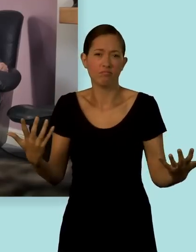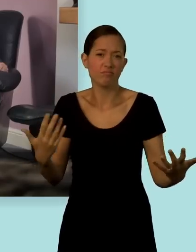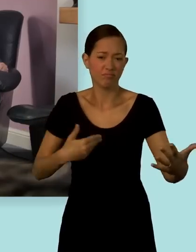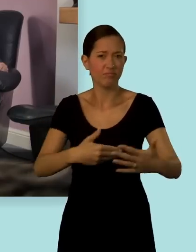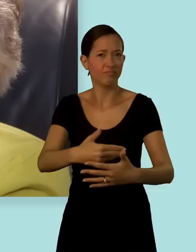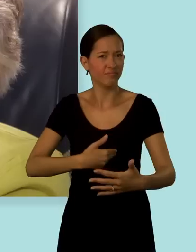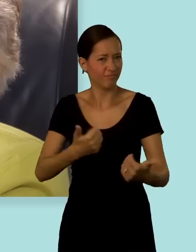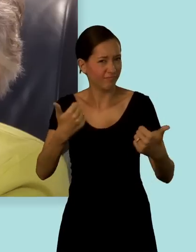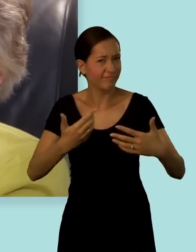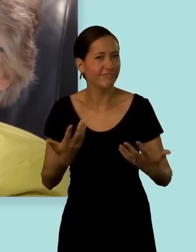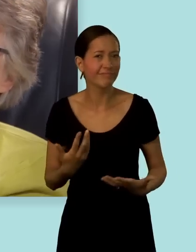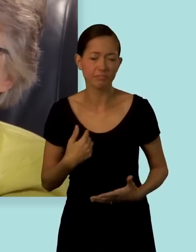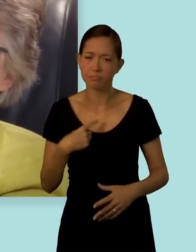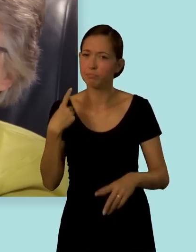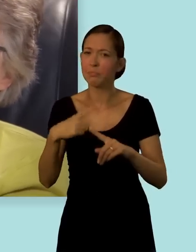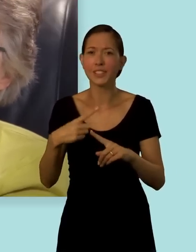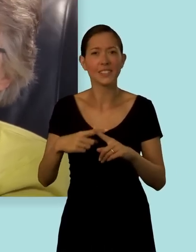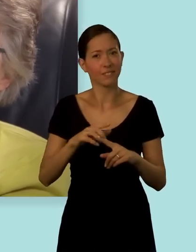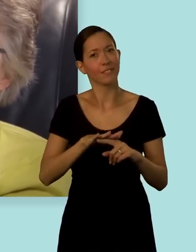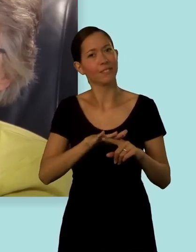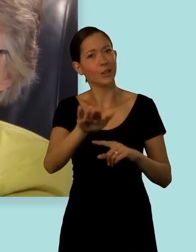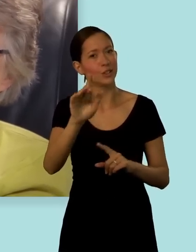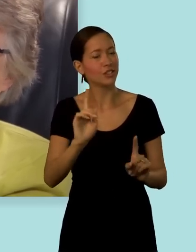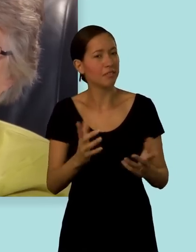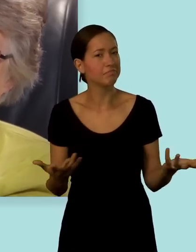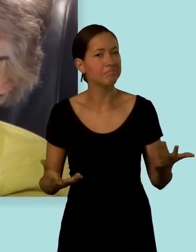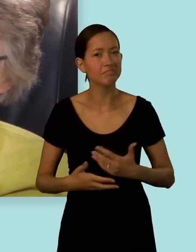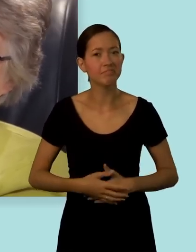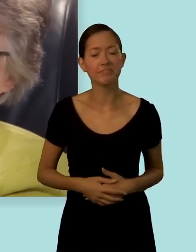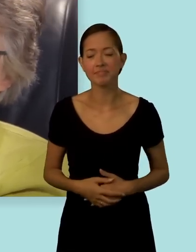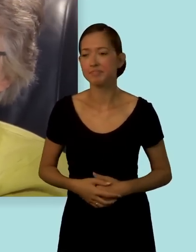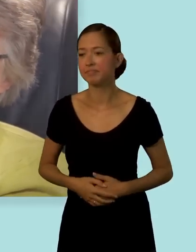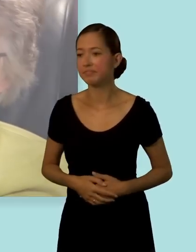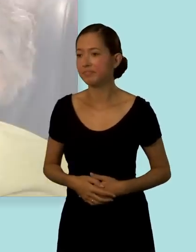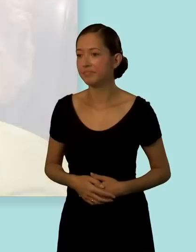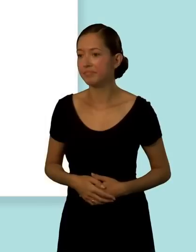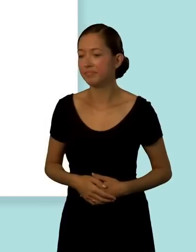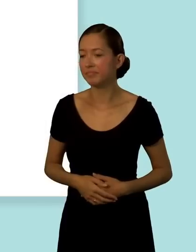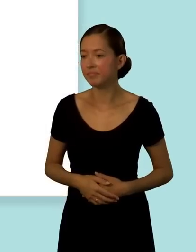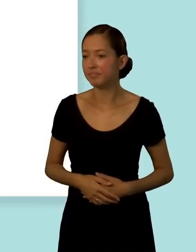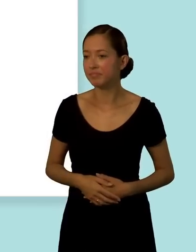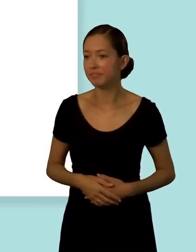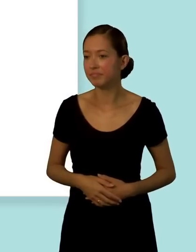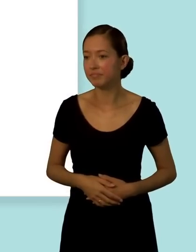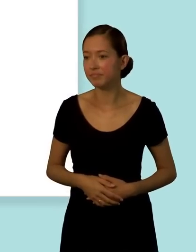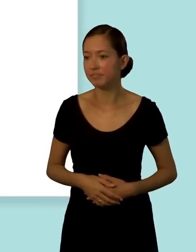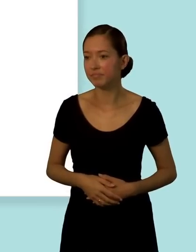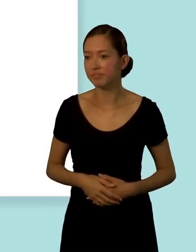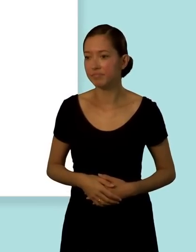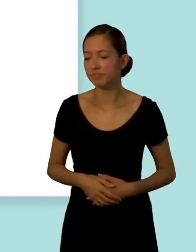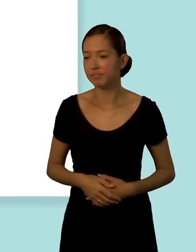us before it gets really bad. And I'm very positive about the future.